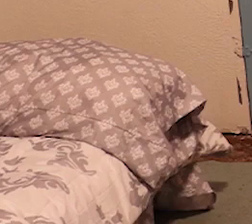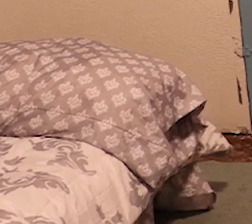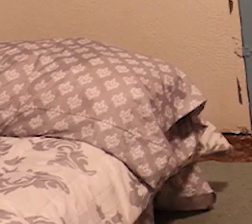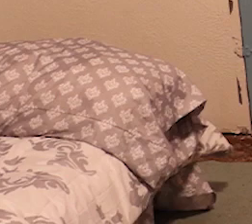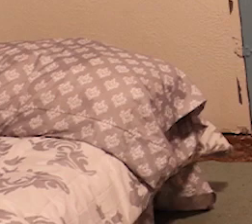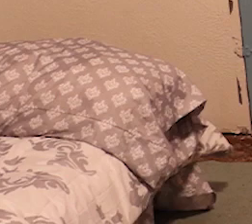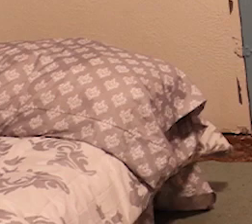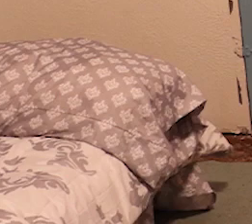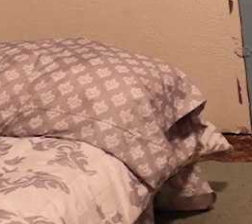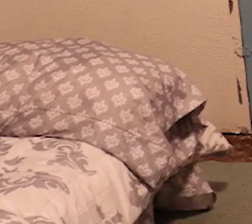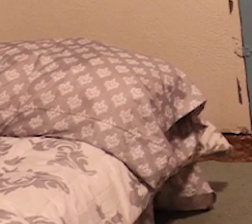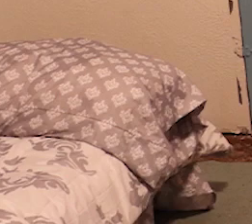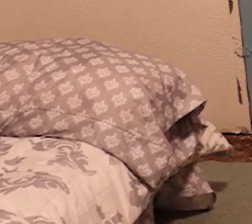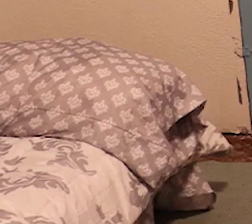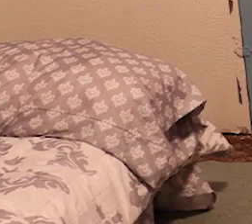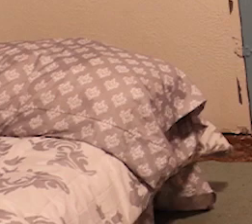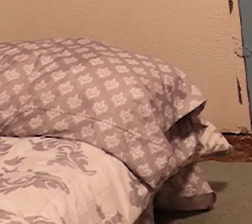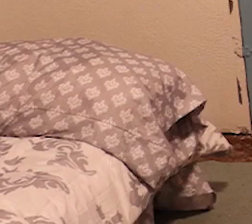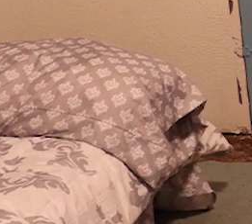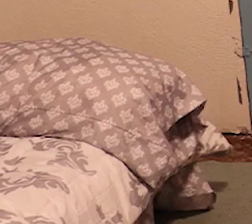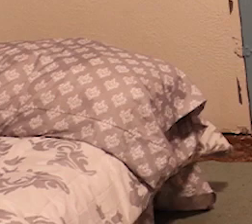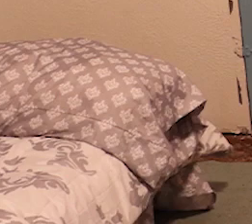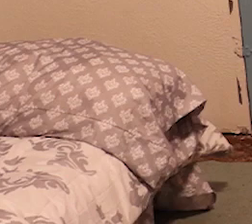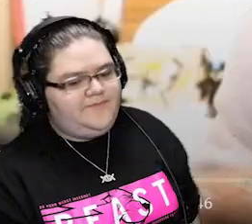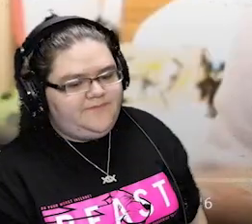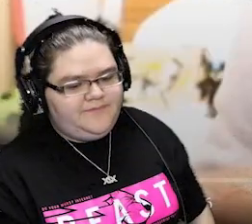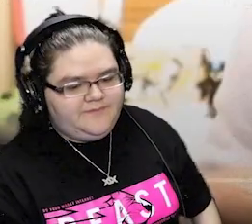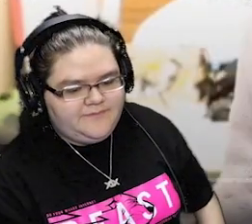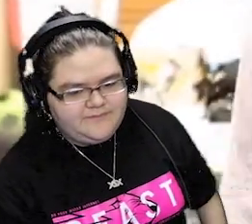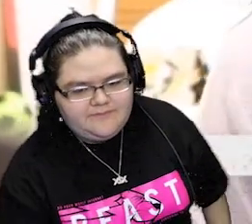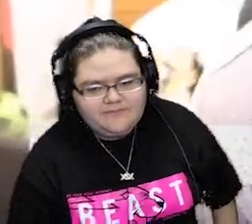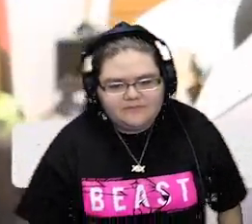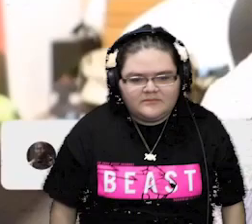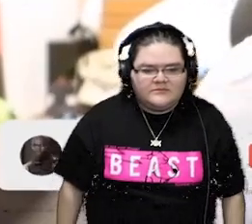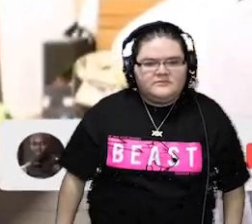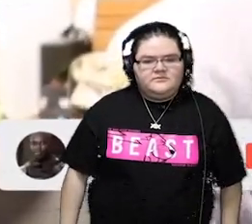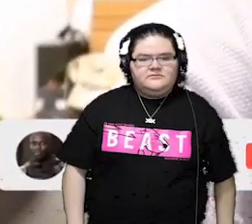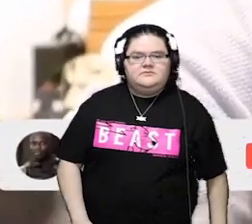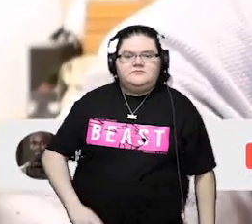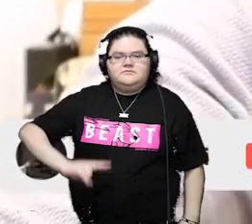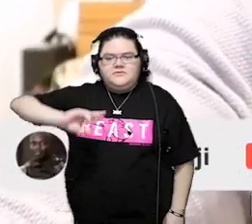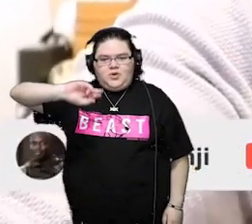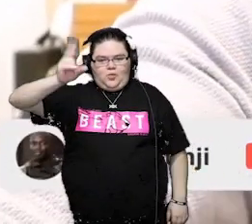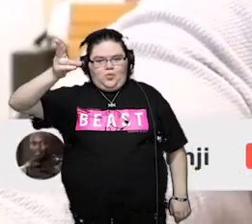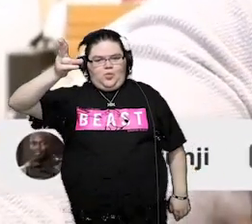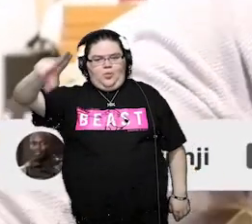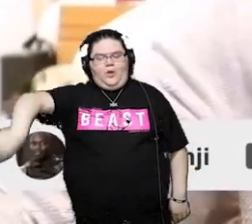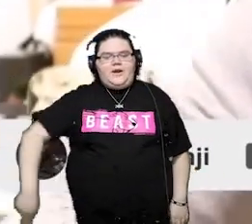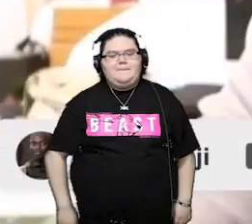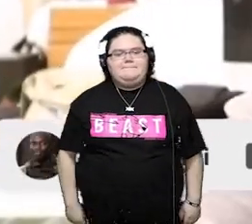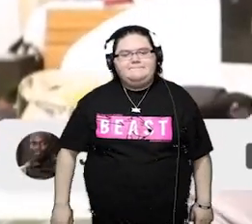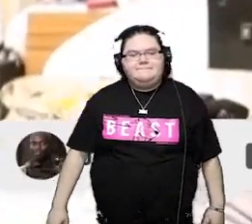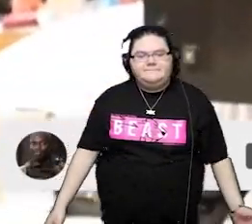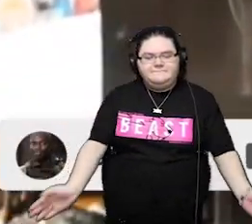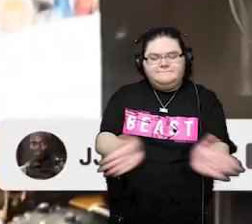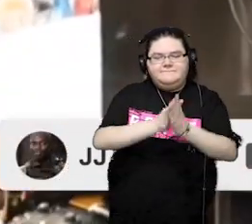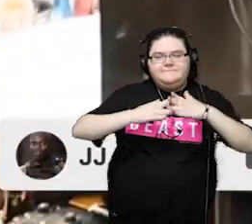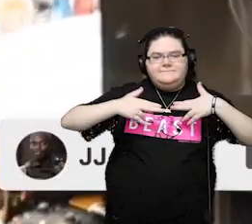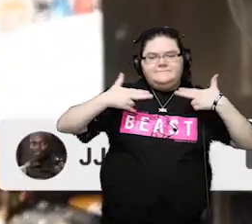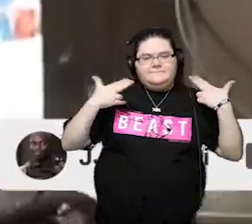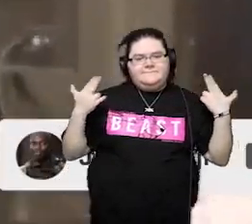Sad thoughts. Okay. Now, let's get into this video right now. Yo, what's up, you boy KSI, the GWT? How are we all doing?